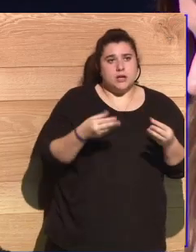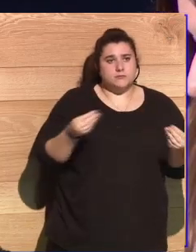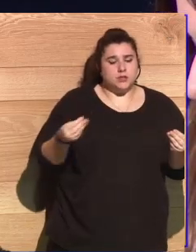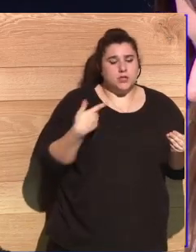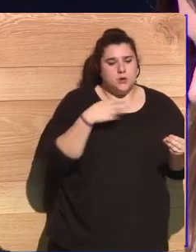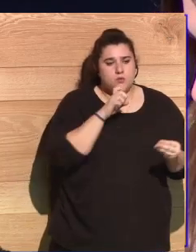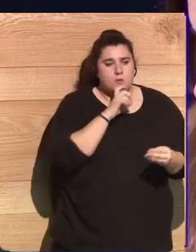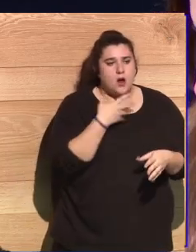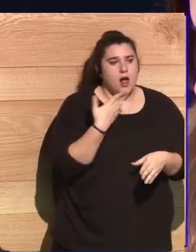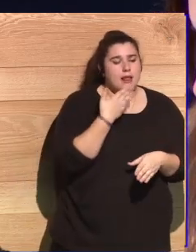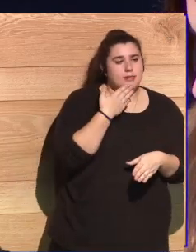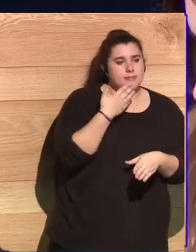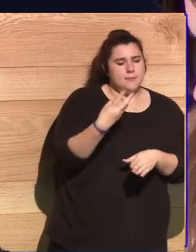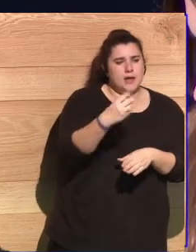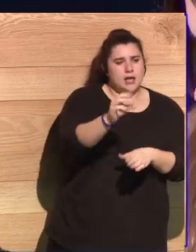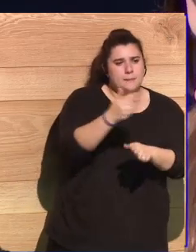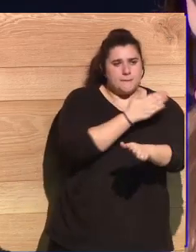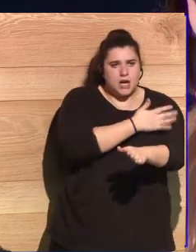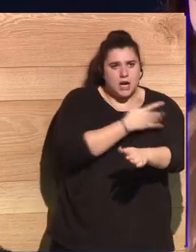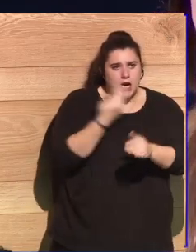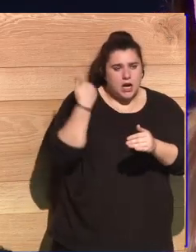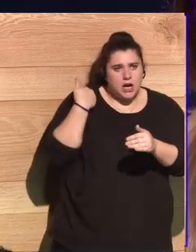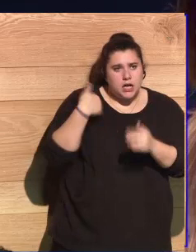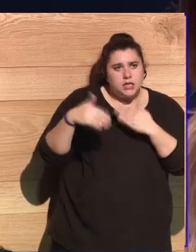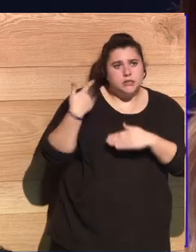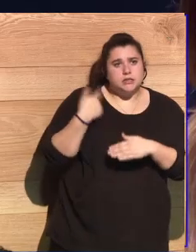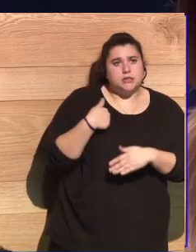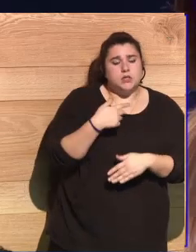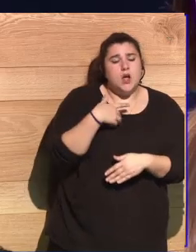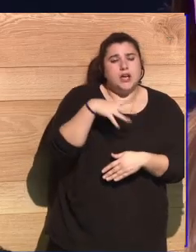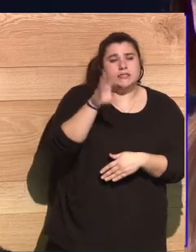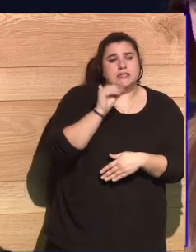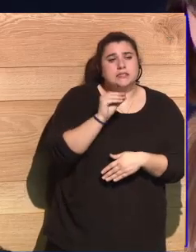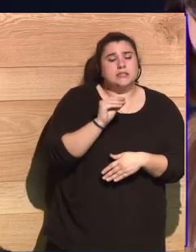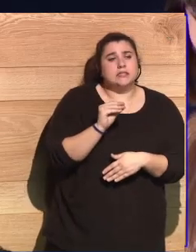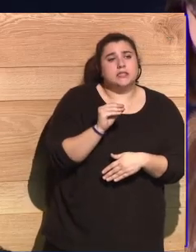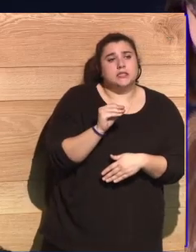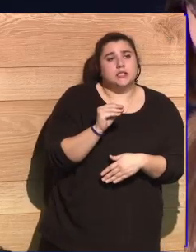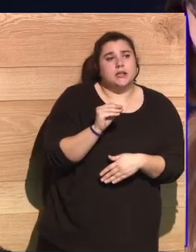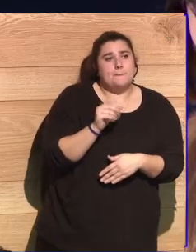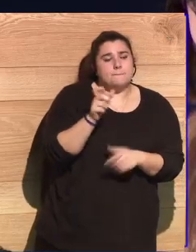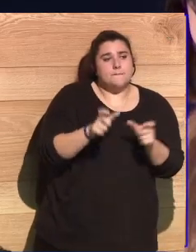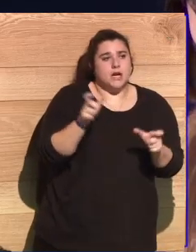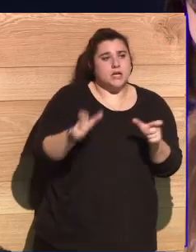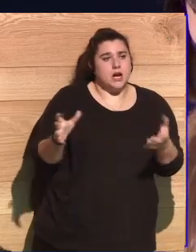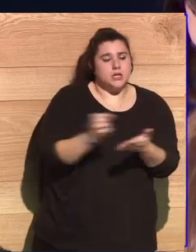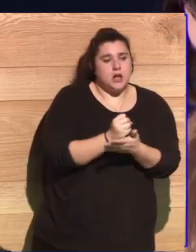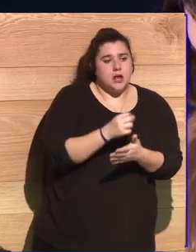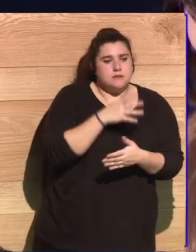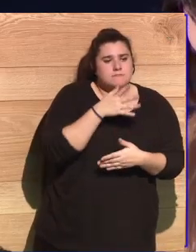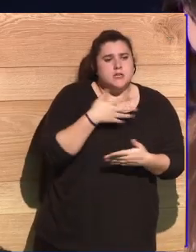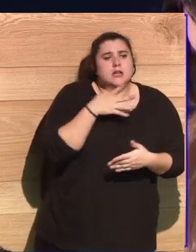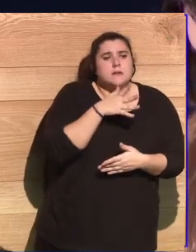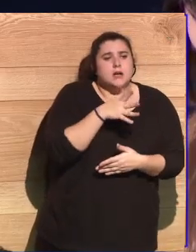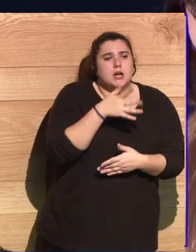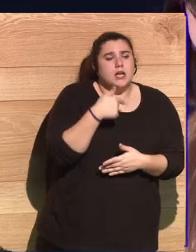limping as bad as I am, and I couldn't understand why these people were all limping until I found out it was the day after the marathon, and these